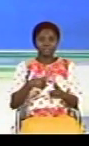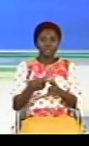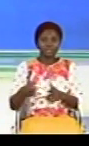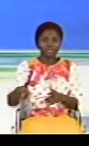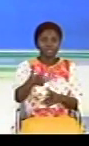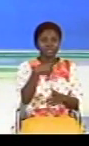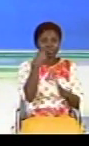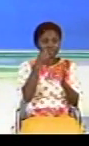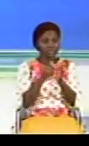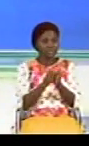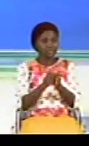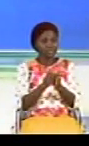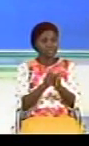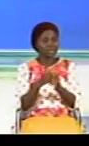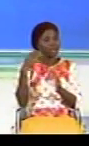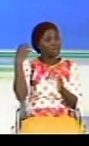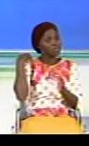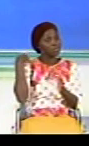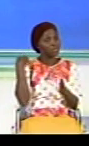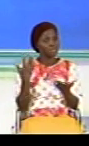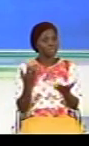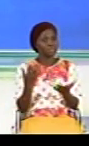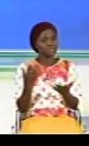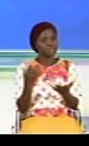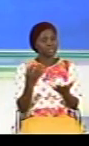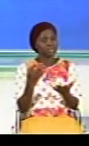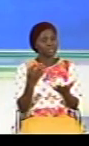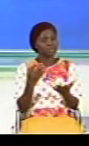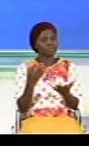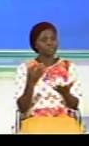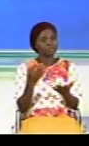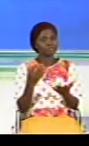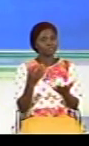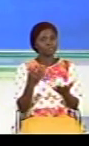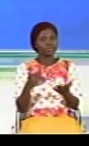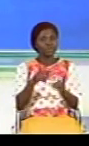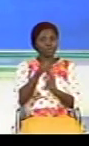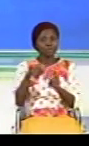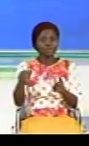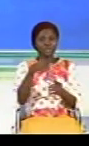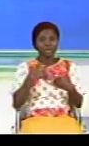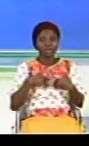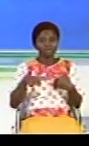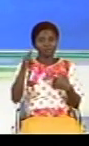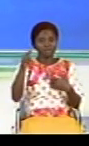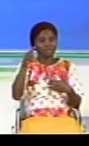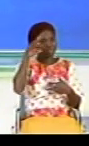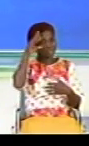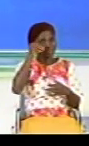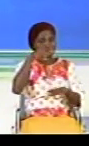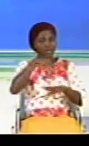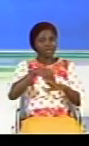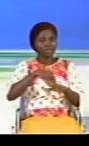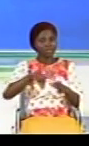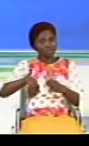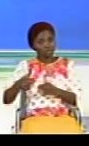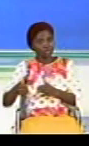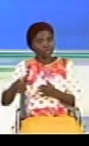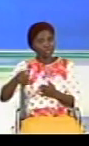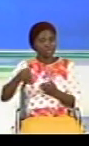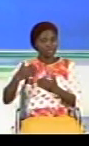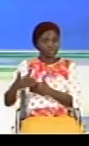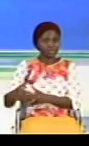verse 25. And when they had found him on the other side of the sea, they said unto him,